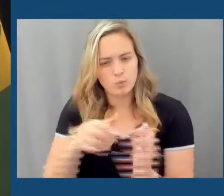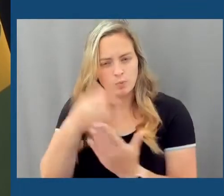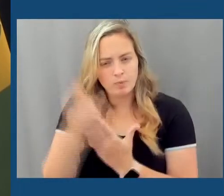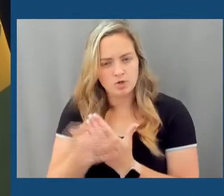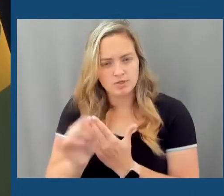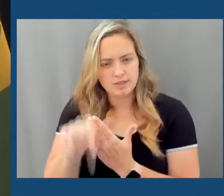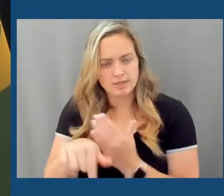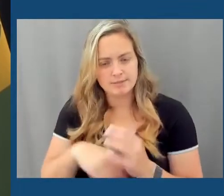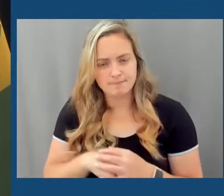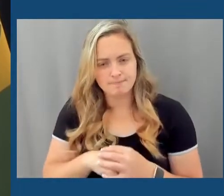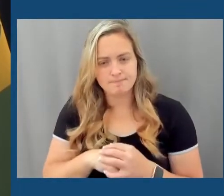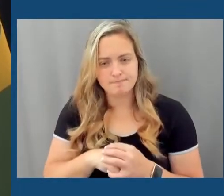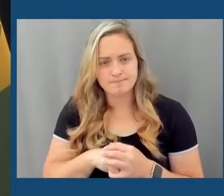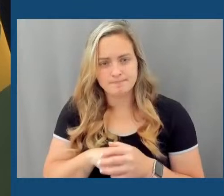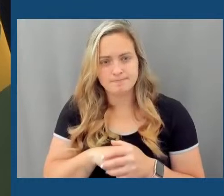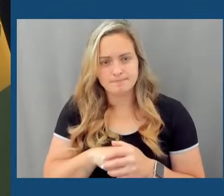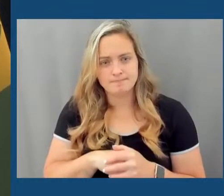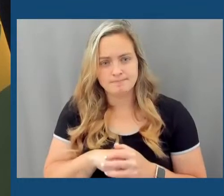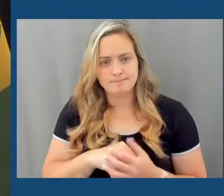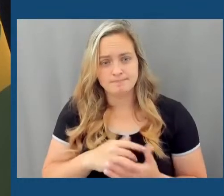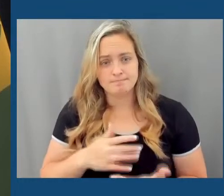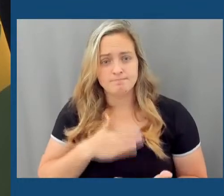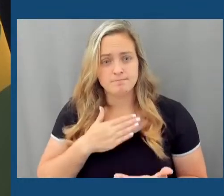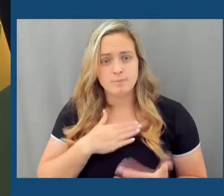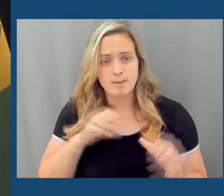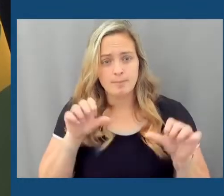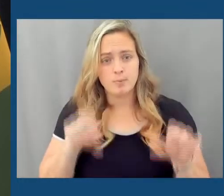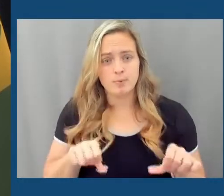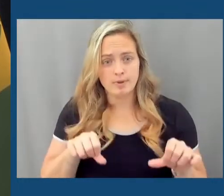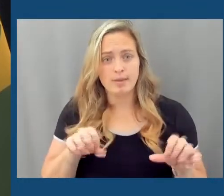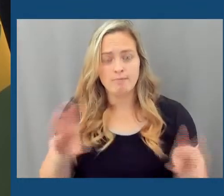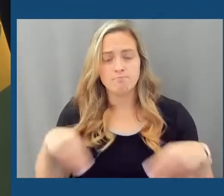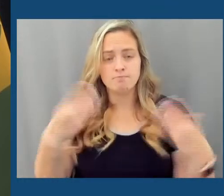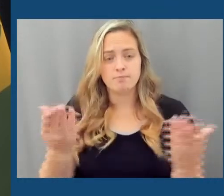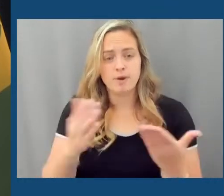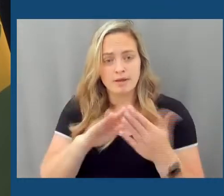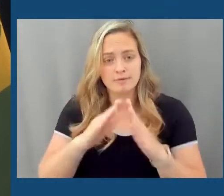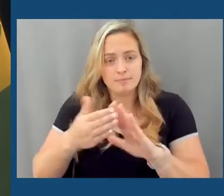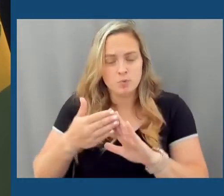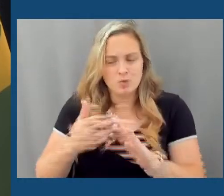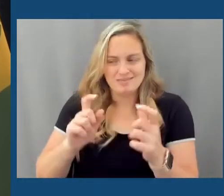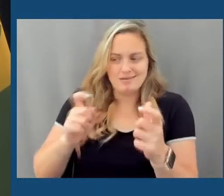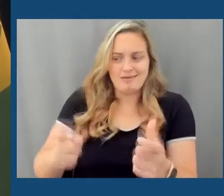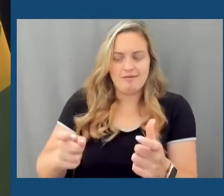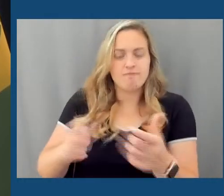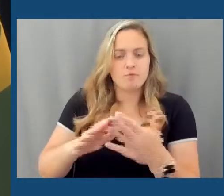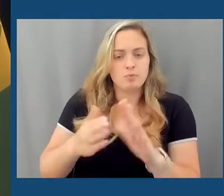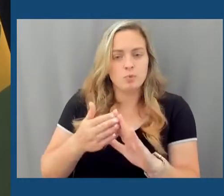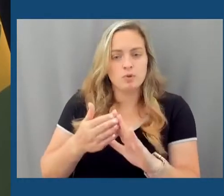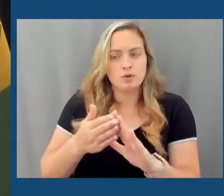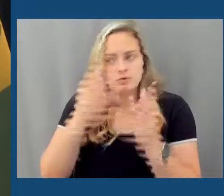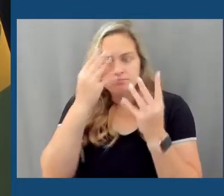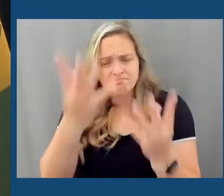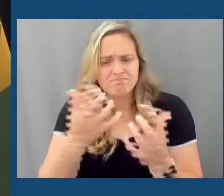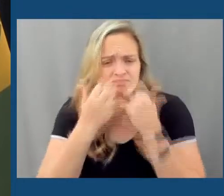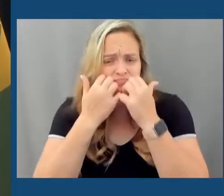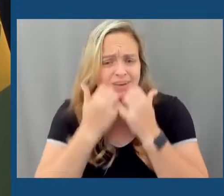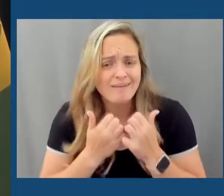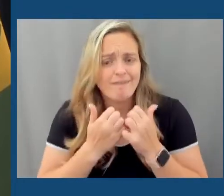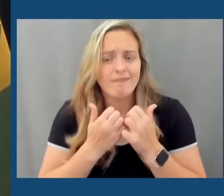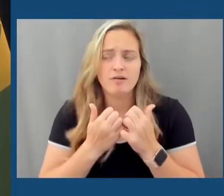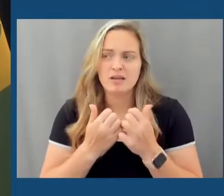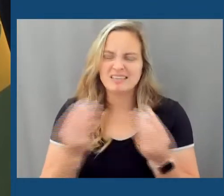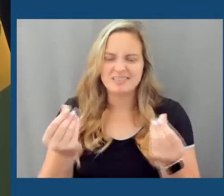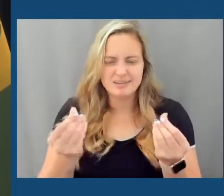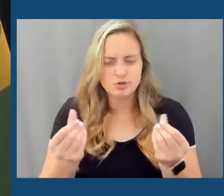this. And I'm so delighted that we could offer this gift to the community. It's really a gift, and let them know how much we care. It makes a tangible difference in